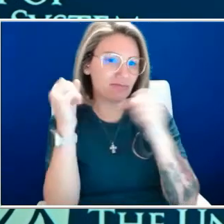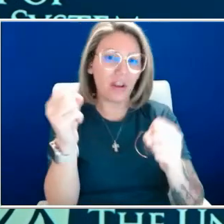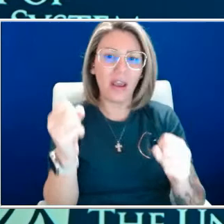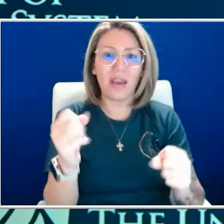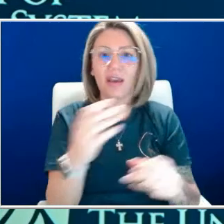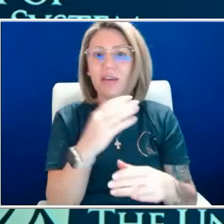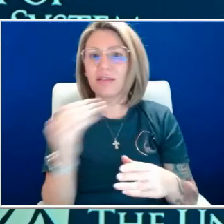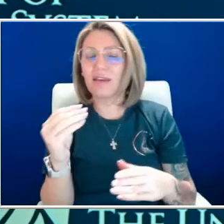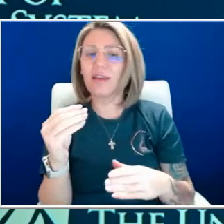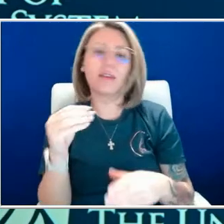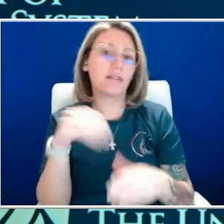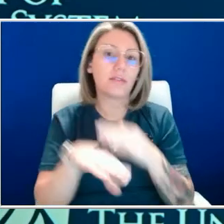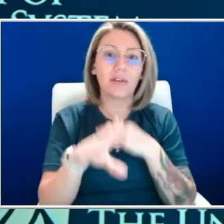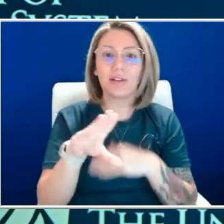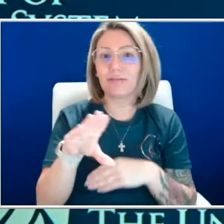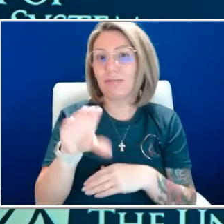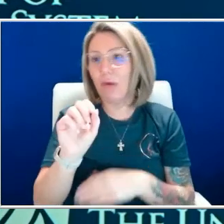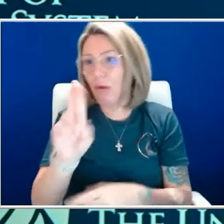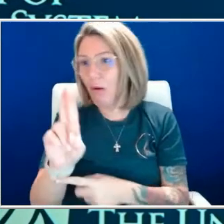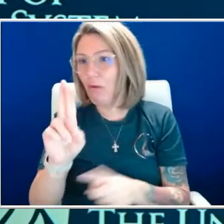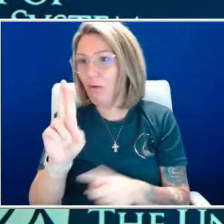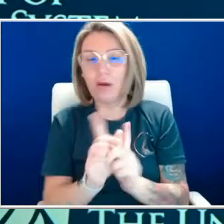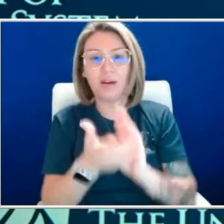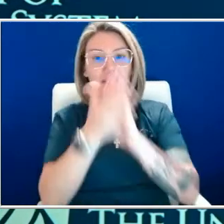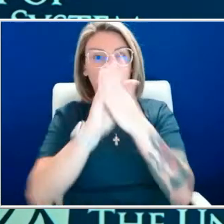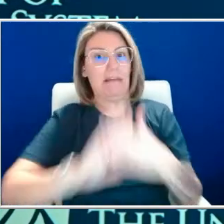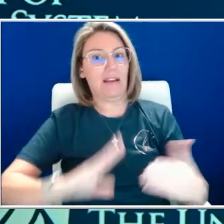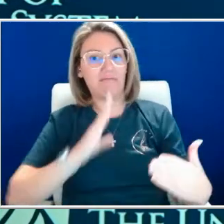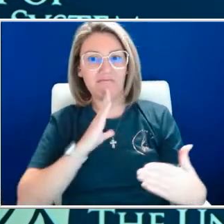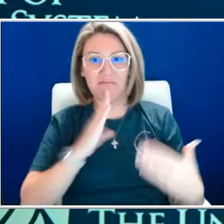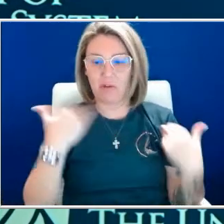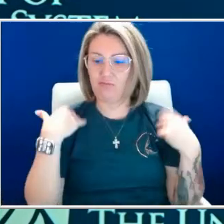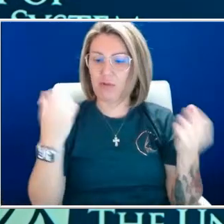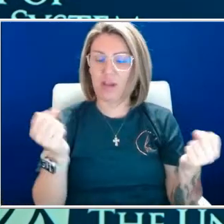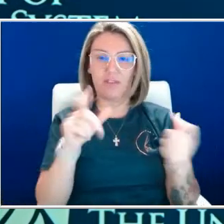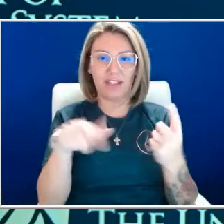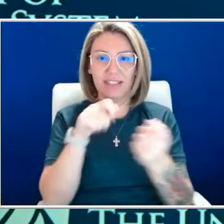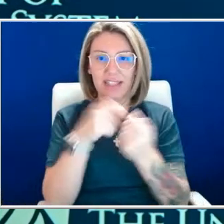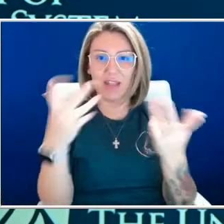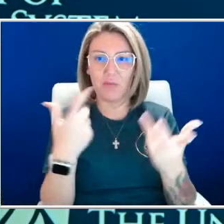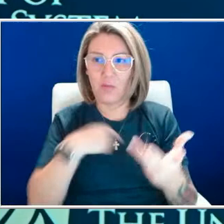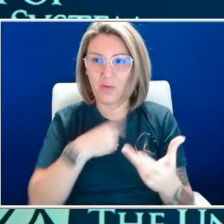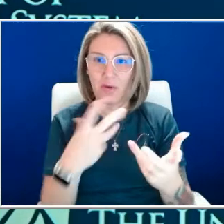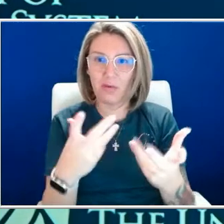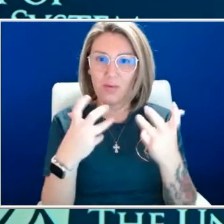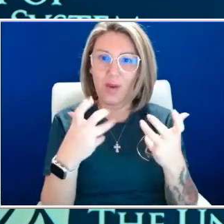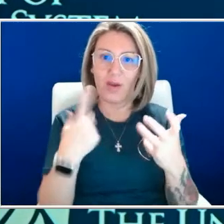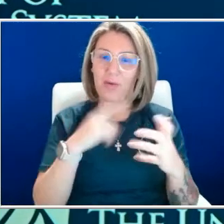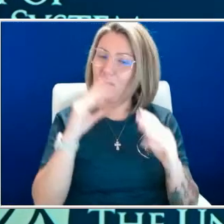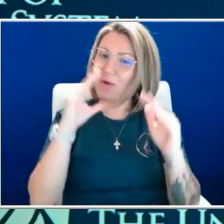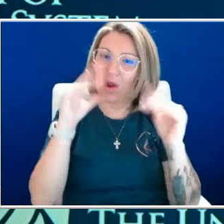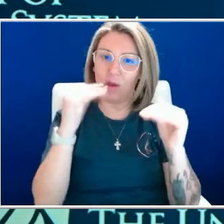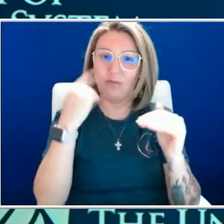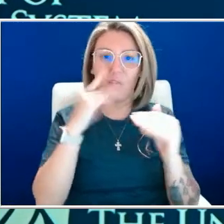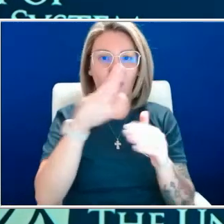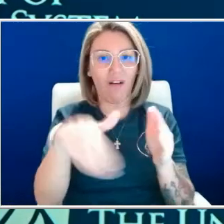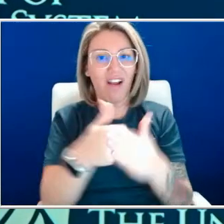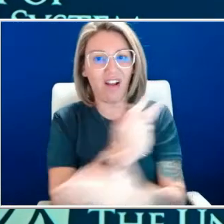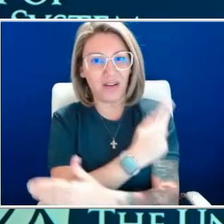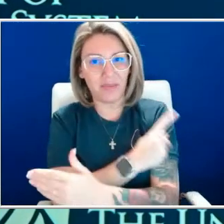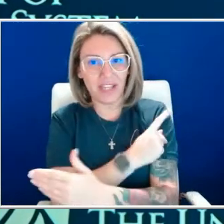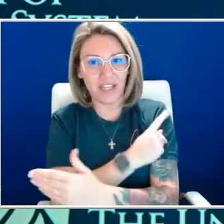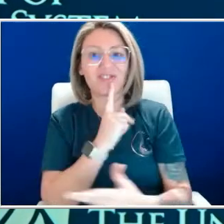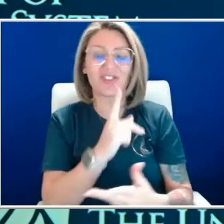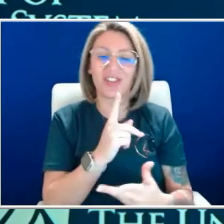OR, and that translated into a recovery that is exactly what we want. And so that's what we hope for all of our patients, is to have as rapid